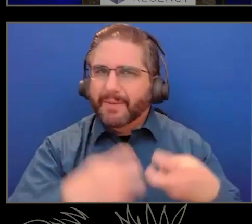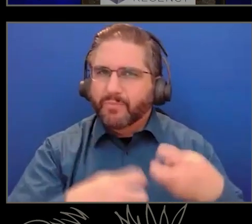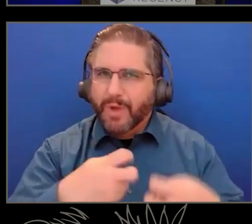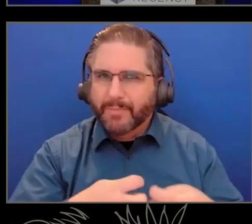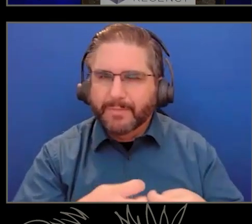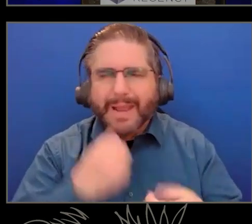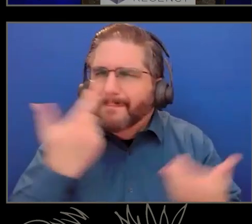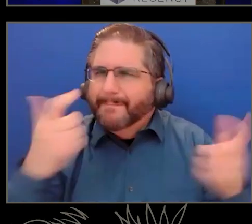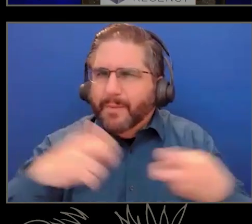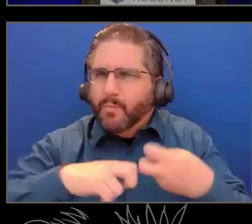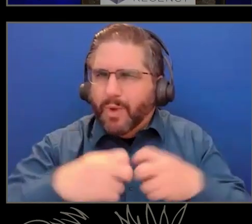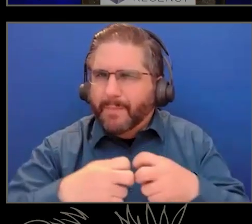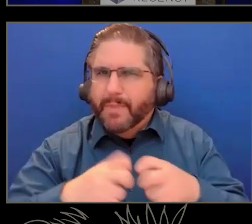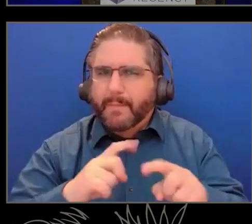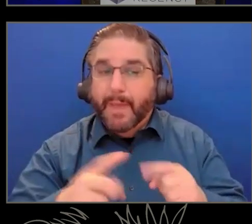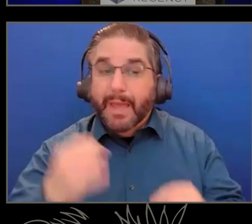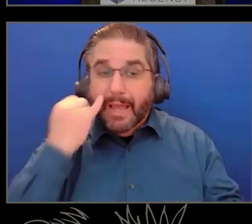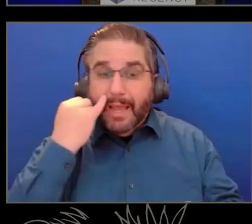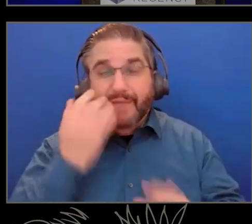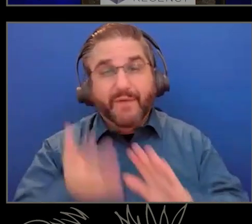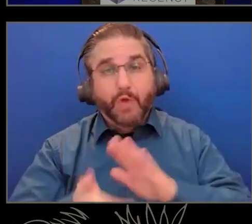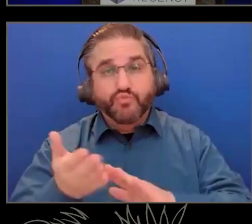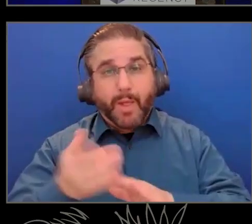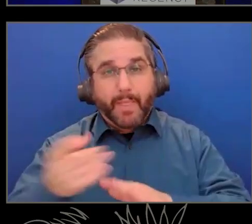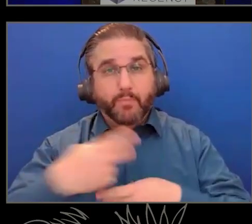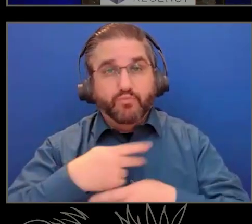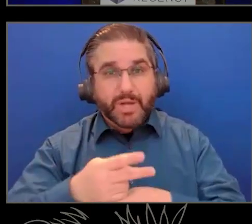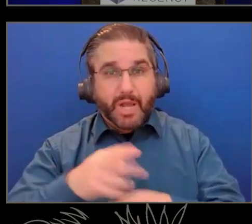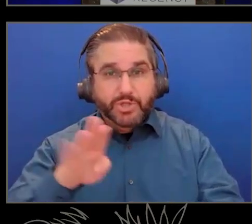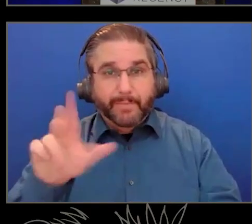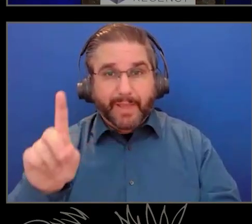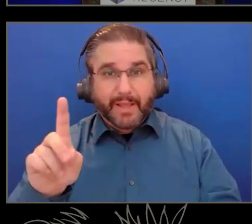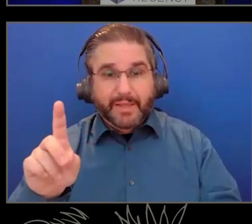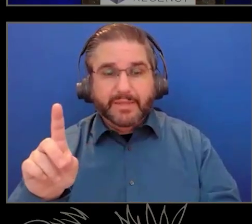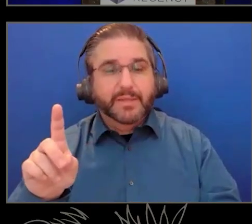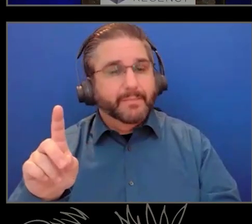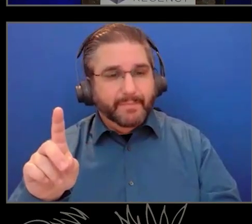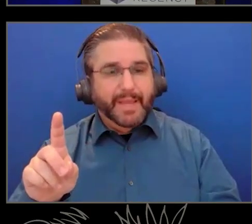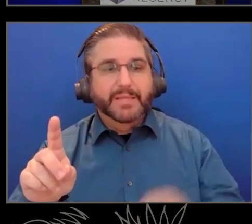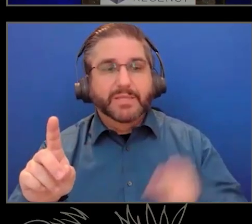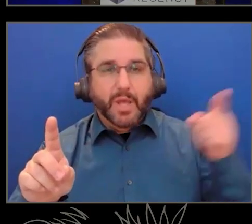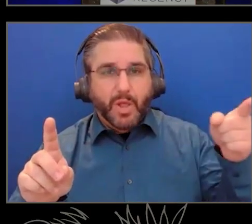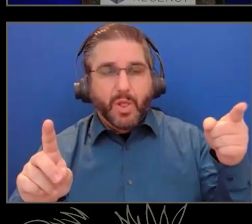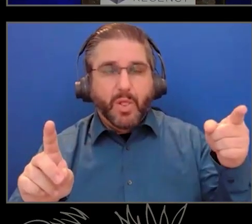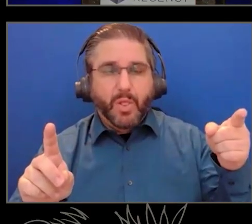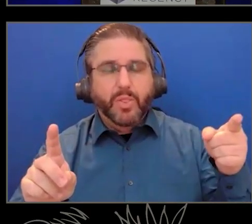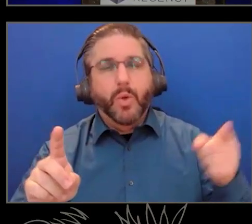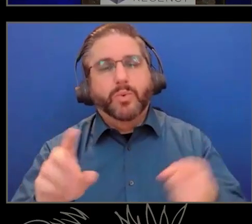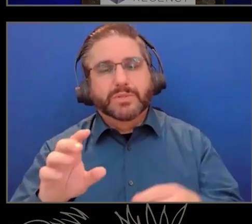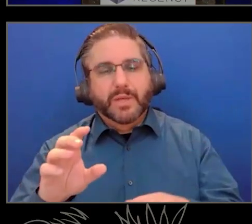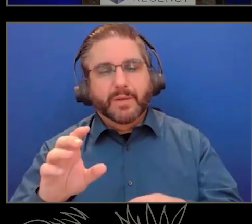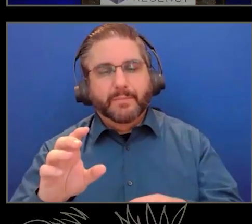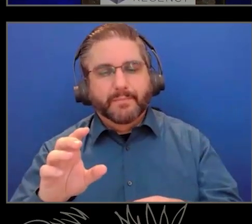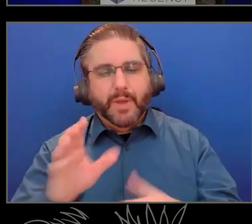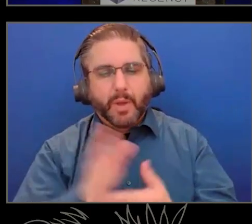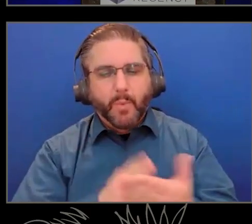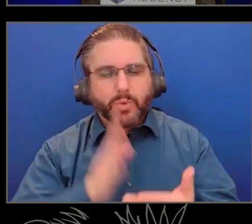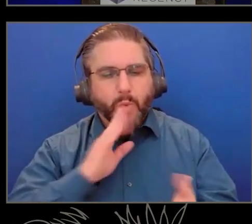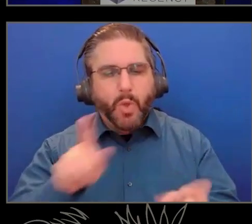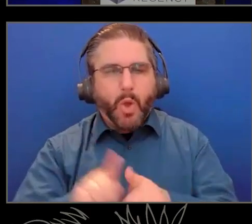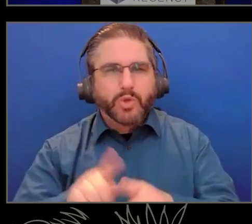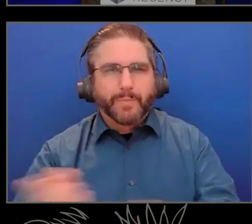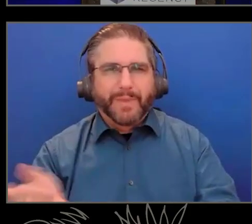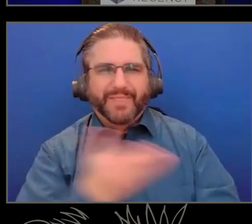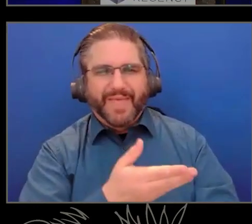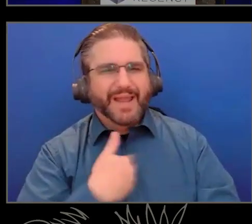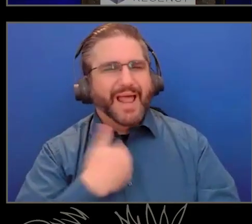big problem, but if I run the production build, these components will also be on that, which I don't love. I don't really want the user to end up